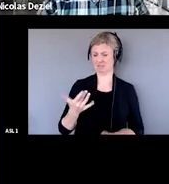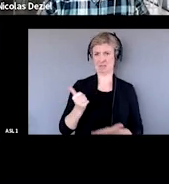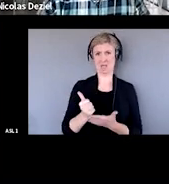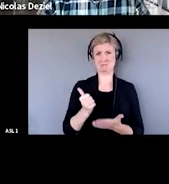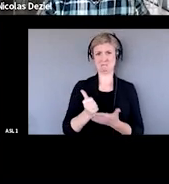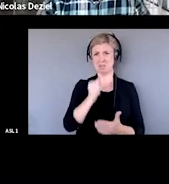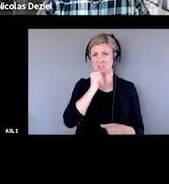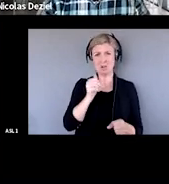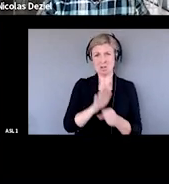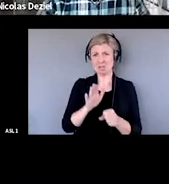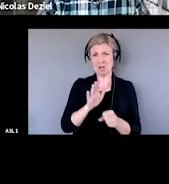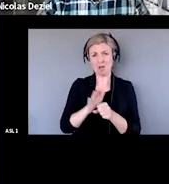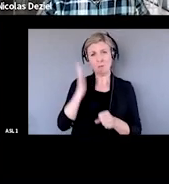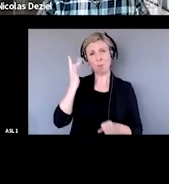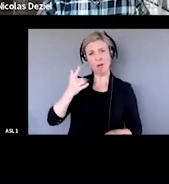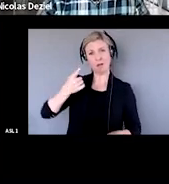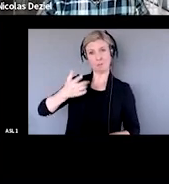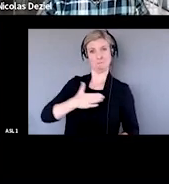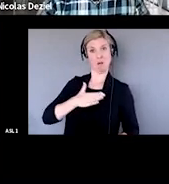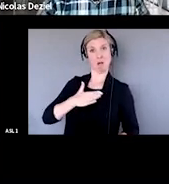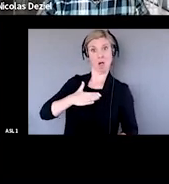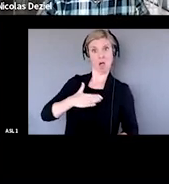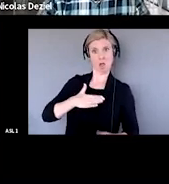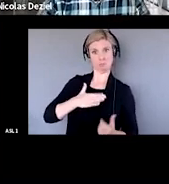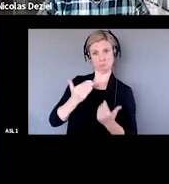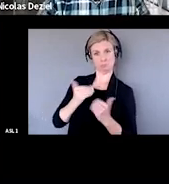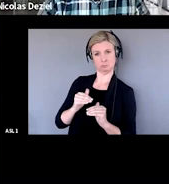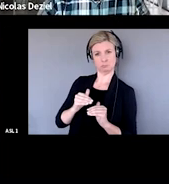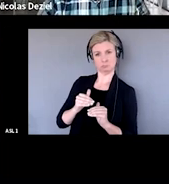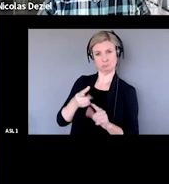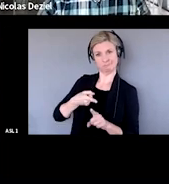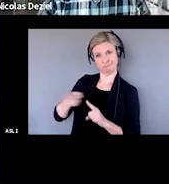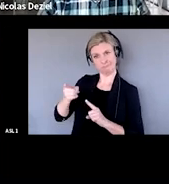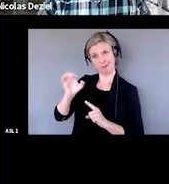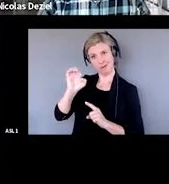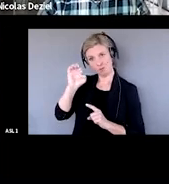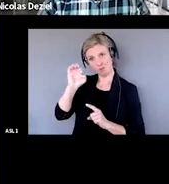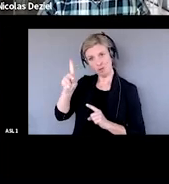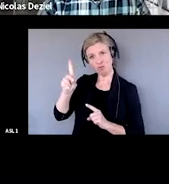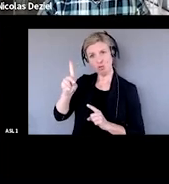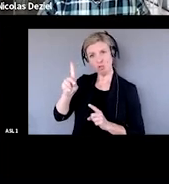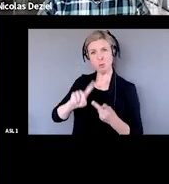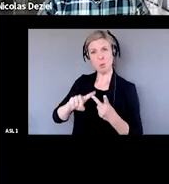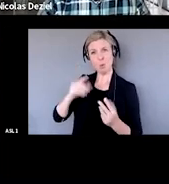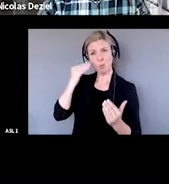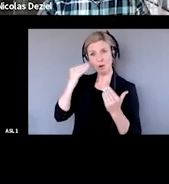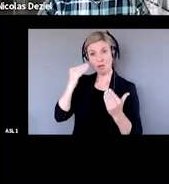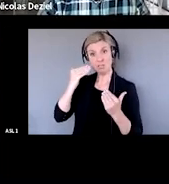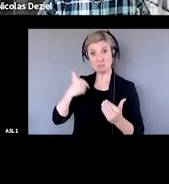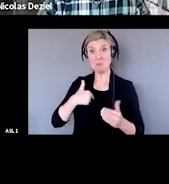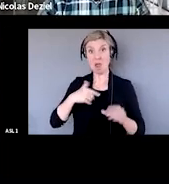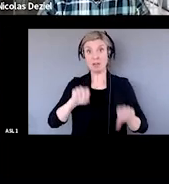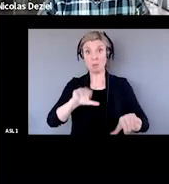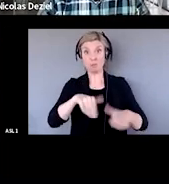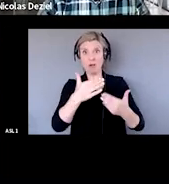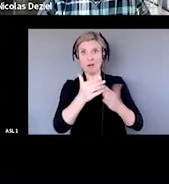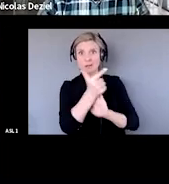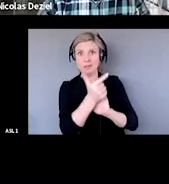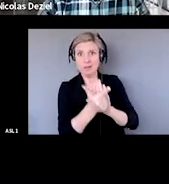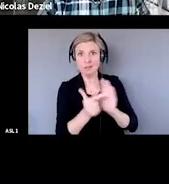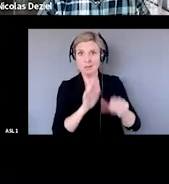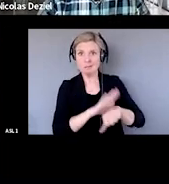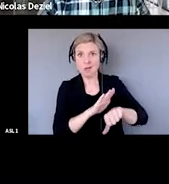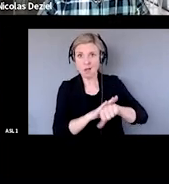is limited to education and awareness. I am not in a position to provide legal counsel or legal